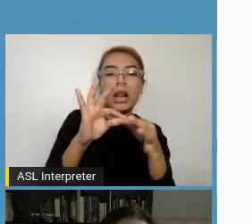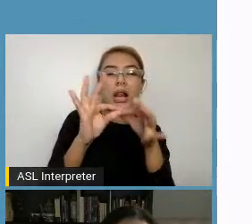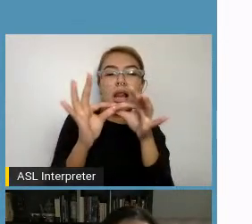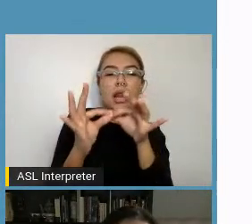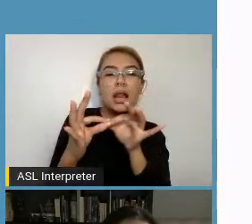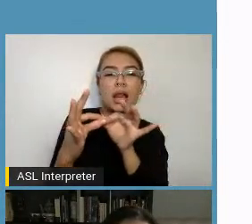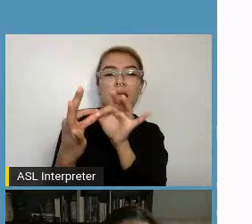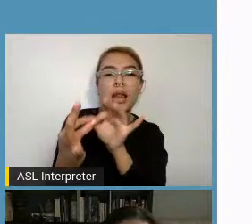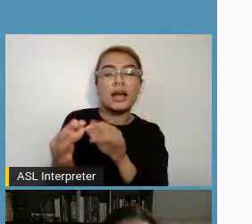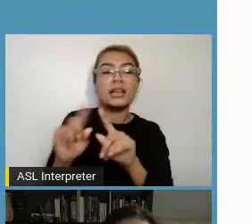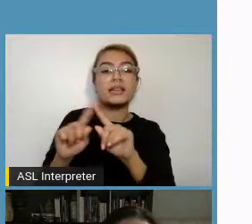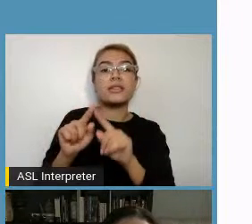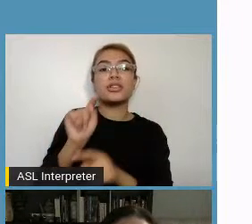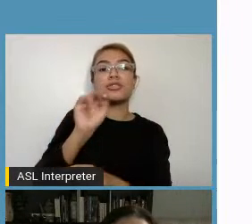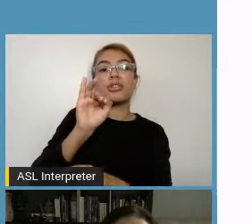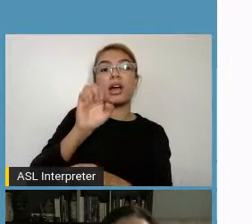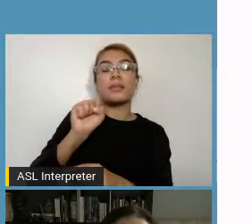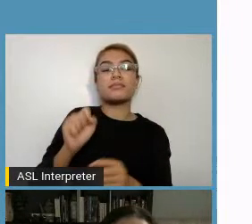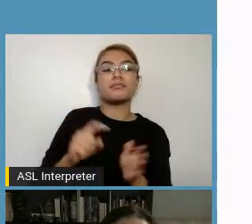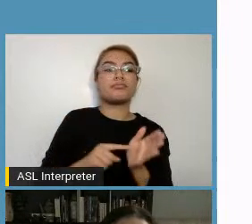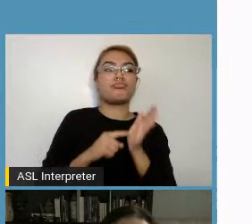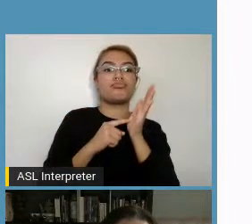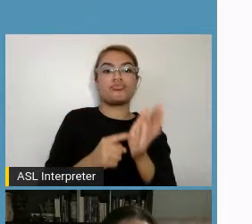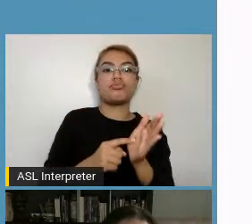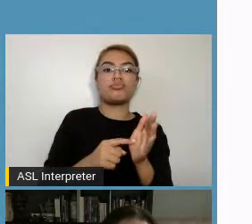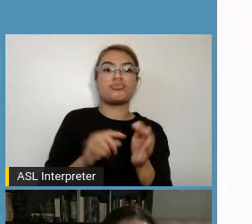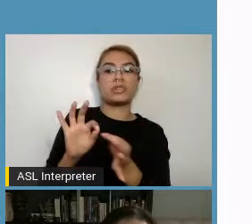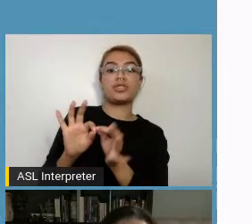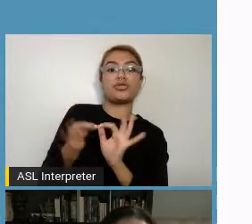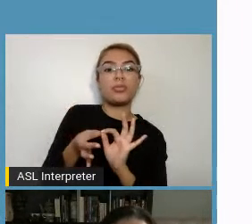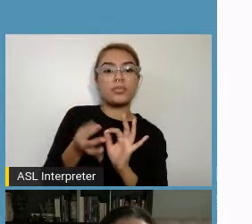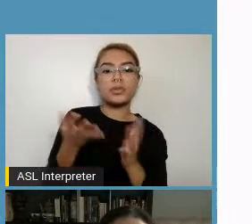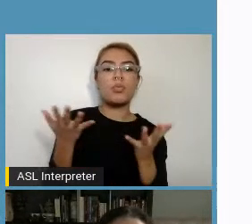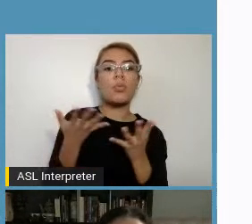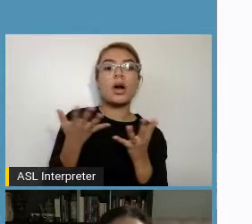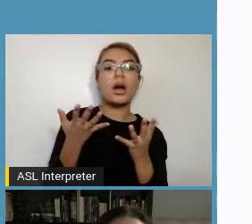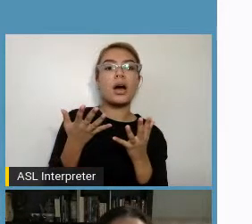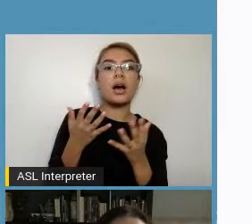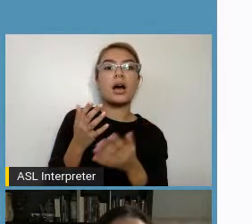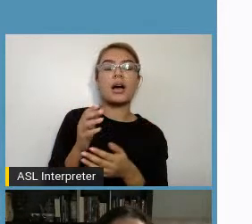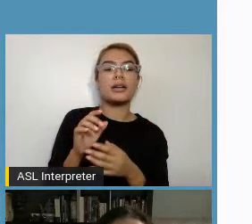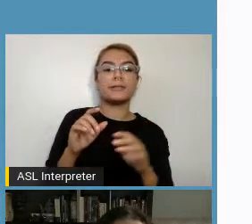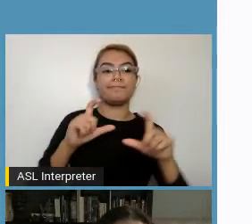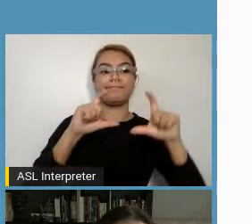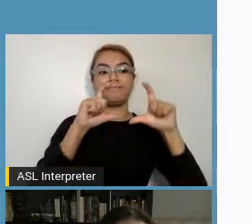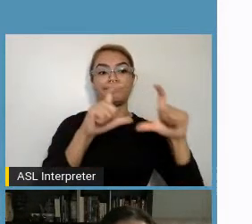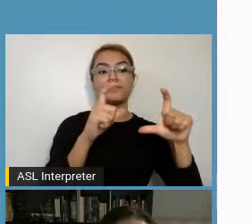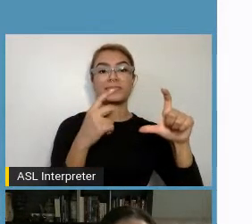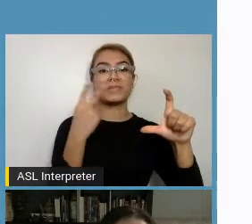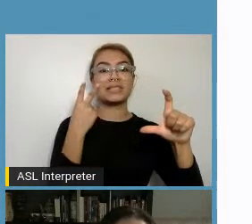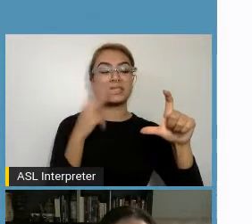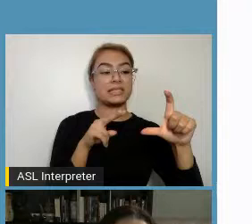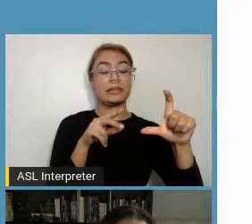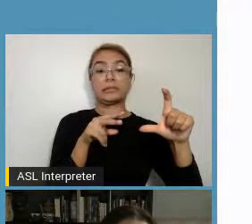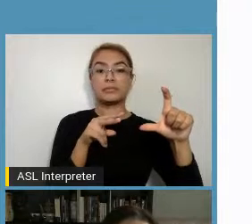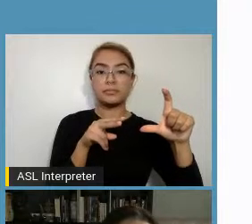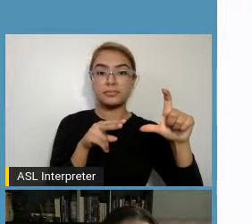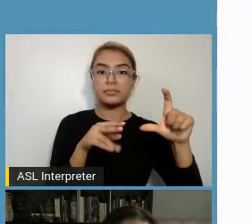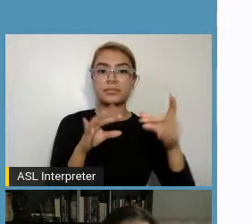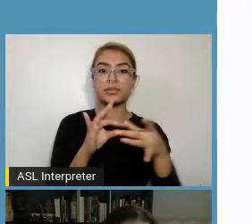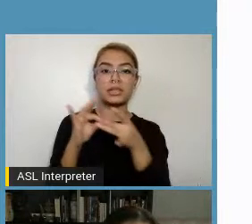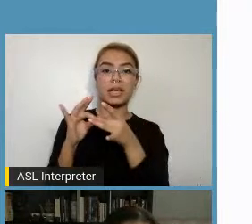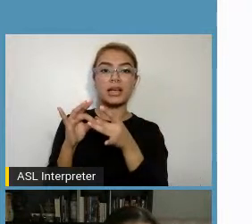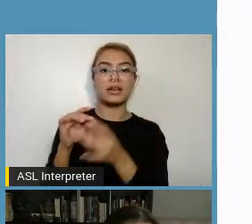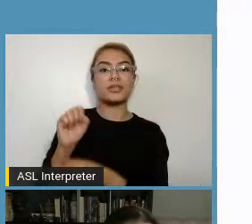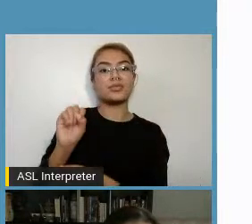different interpretations of what this, the symbol that most of us would at first glance connect with